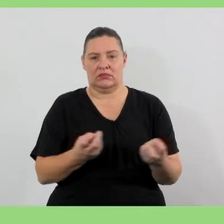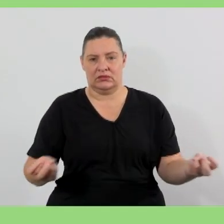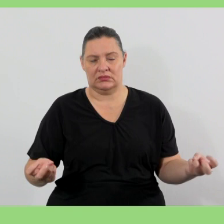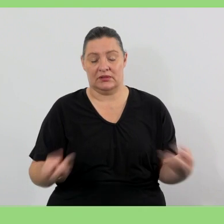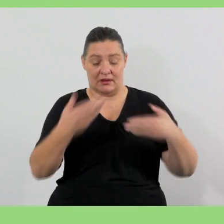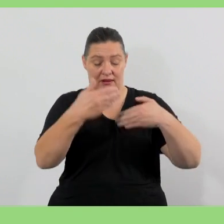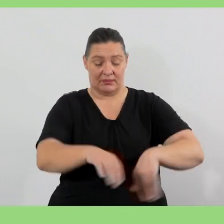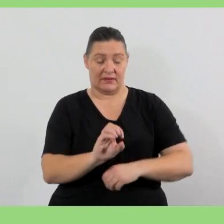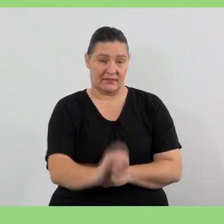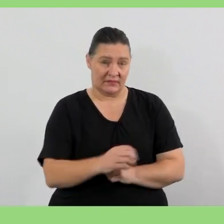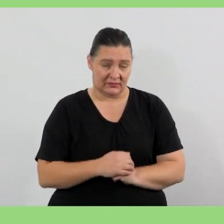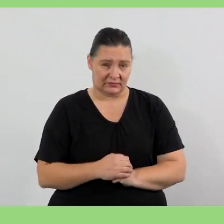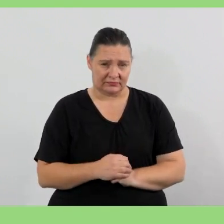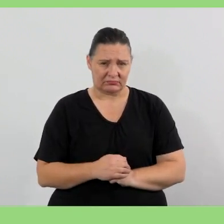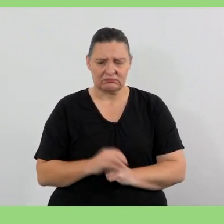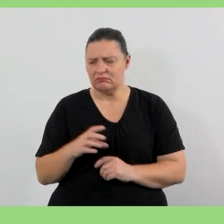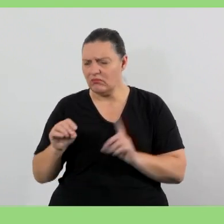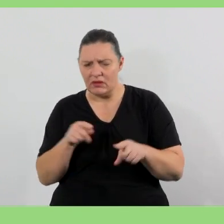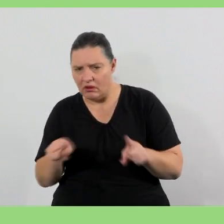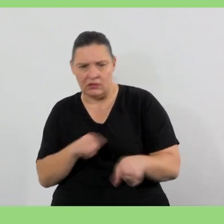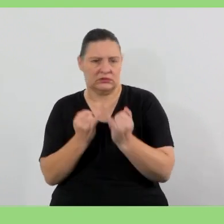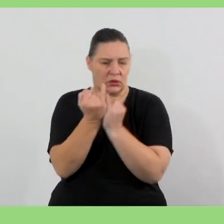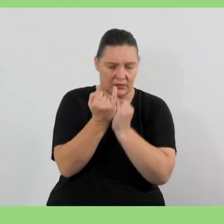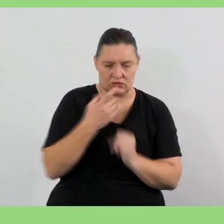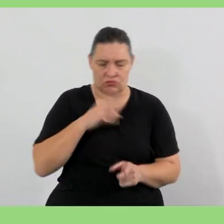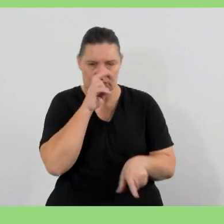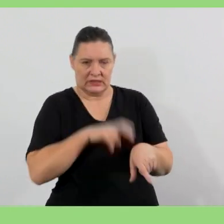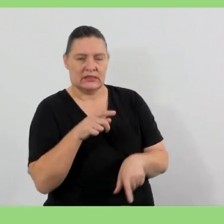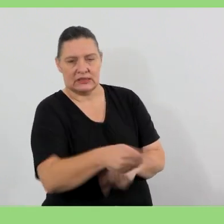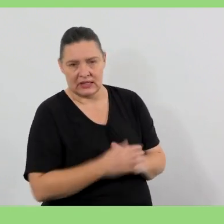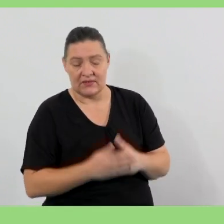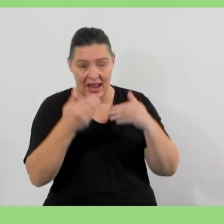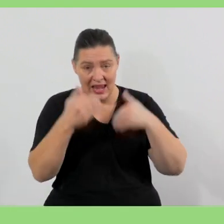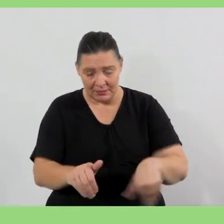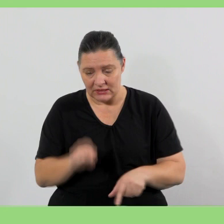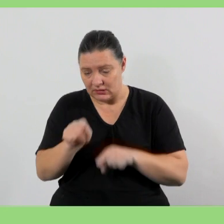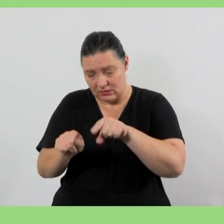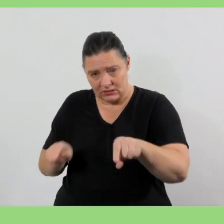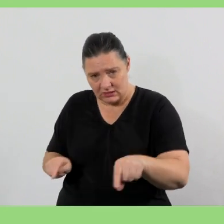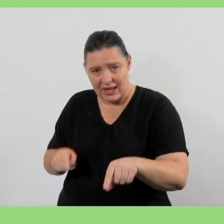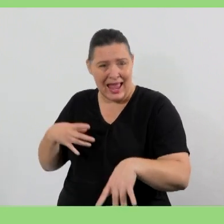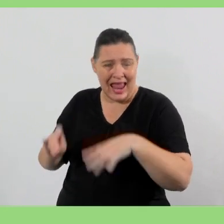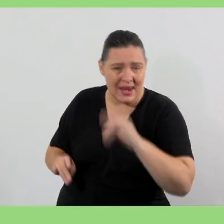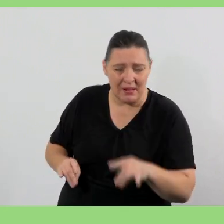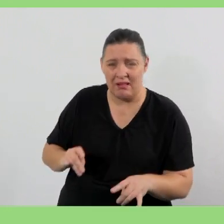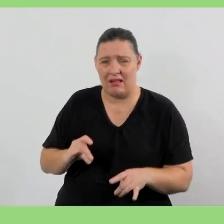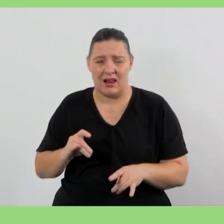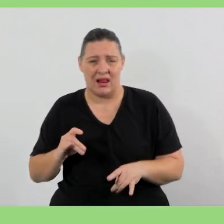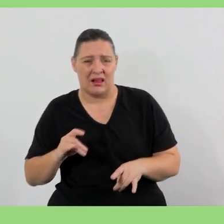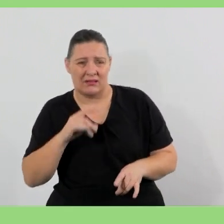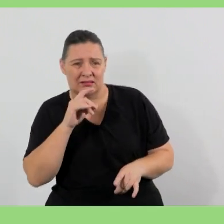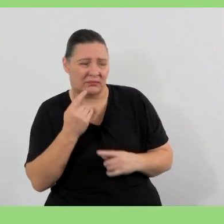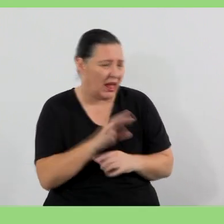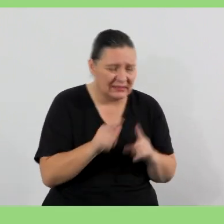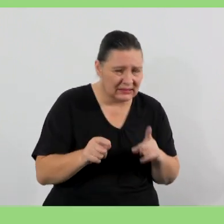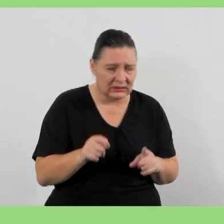When resources are limited, organisms compete for them. So when they are limited, organisms compete for them, and they may